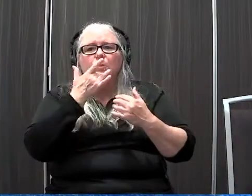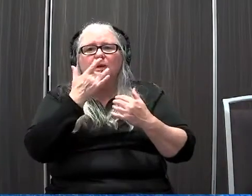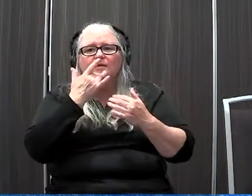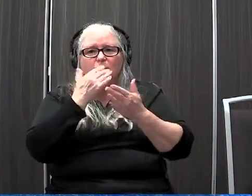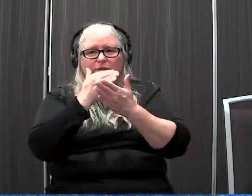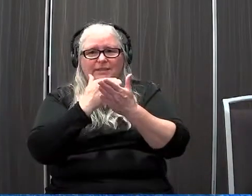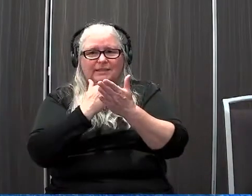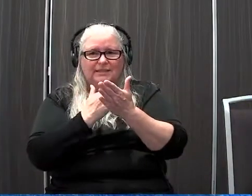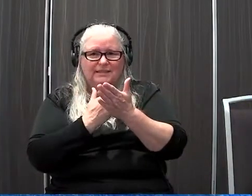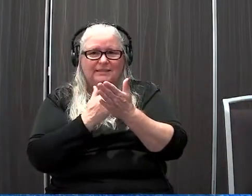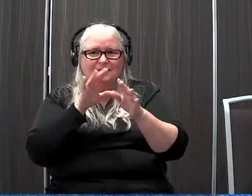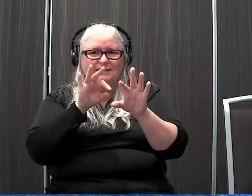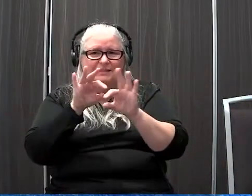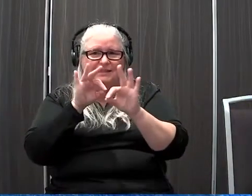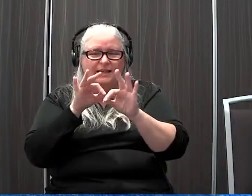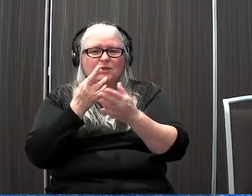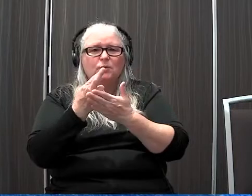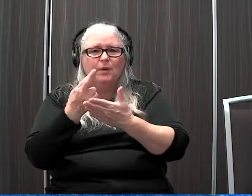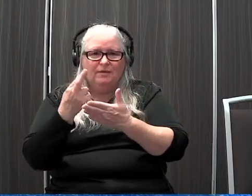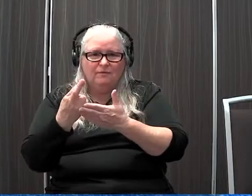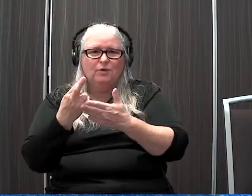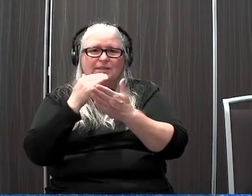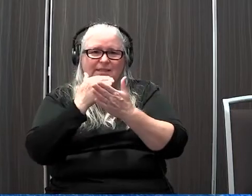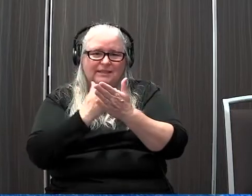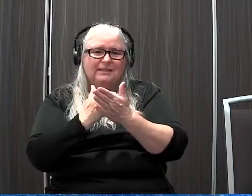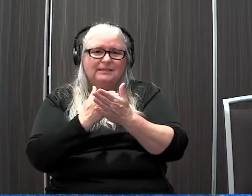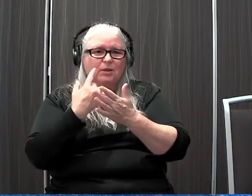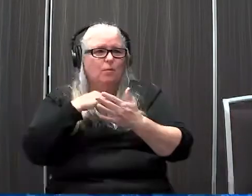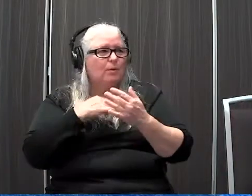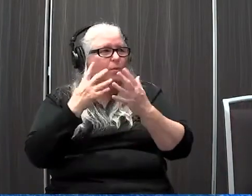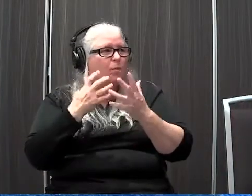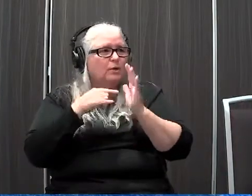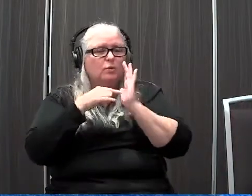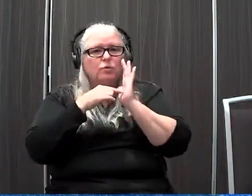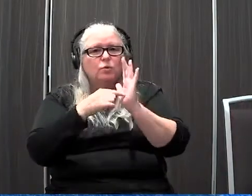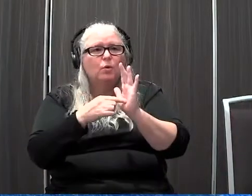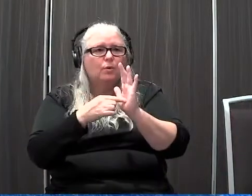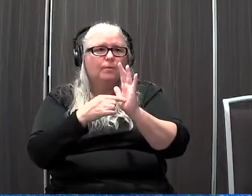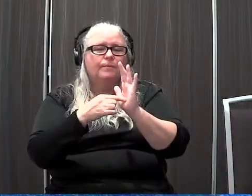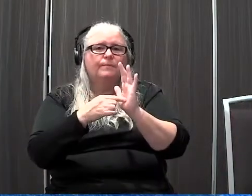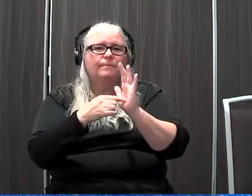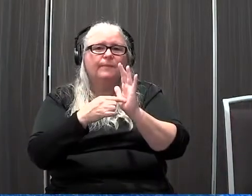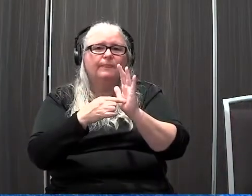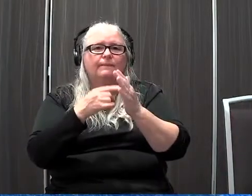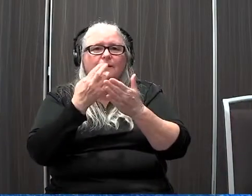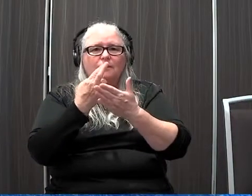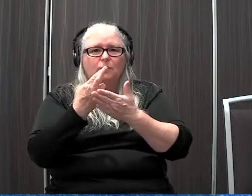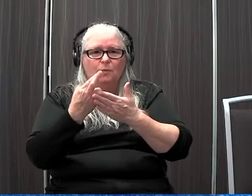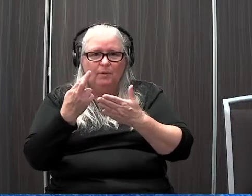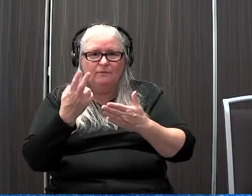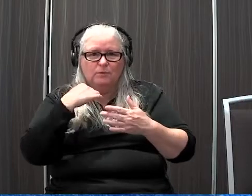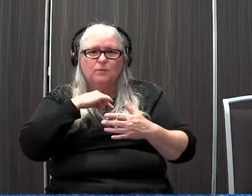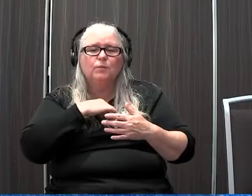of this checklist. But for the purpose of the tool, we wanted to just highlight some of the most key references that we used